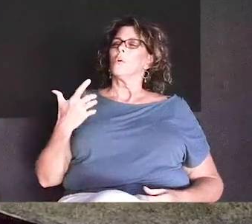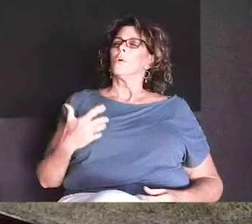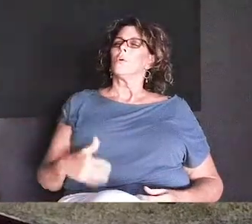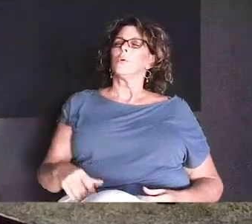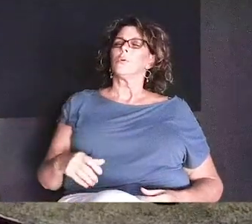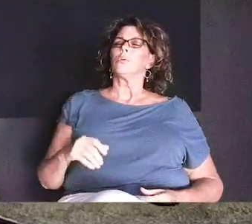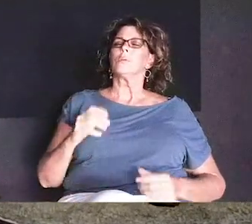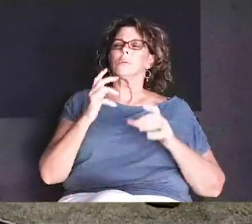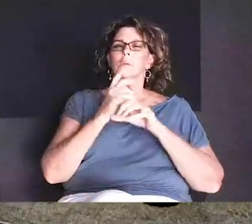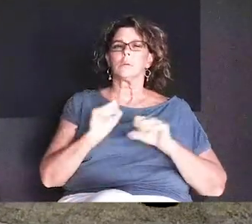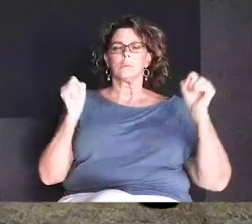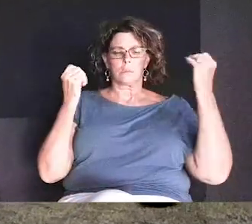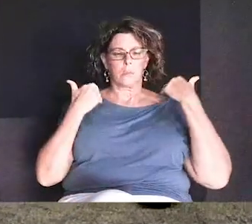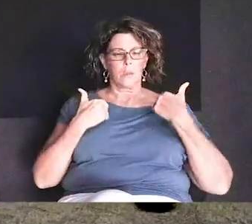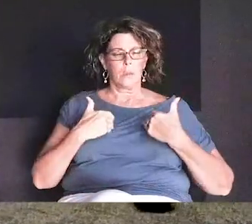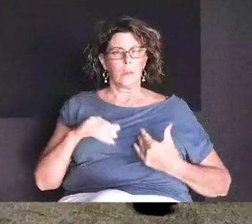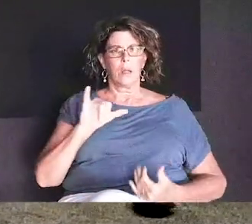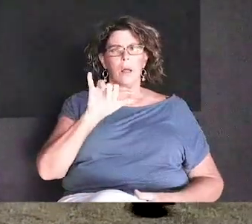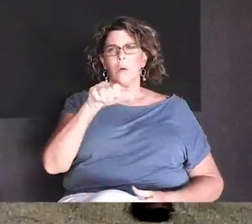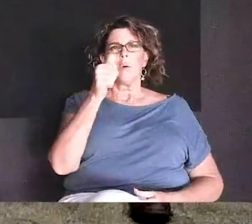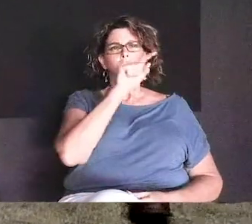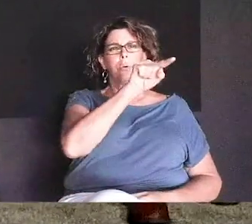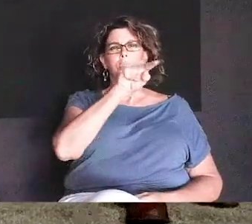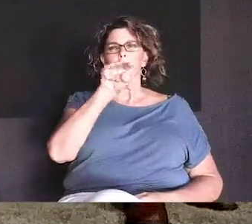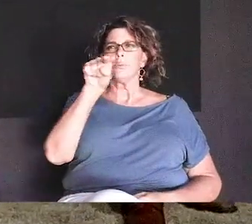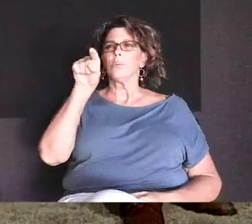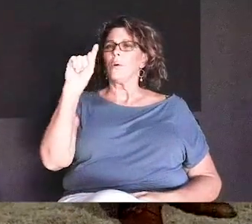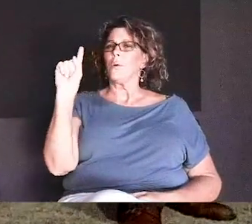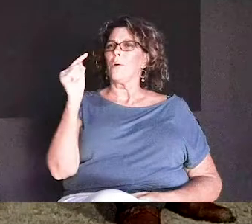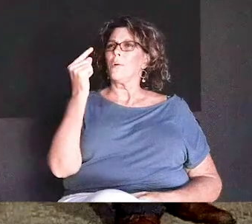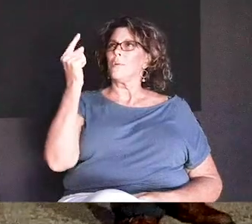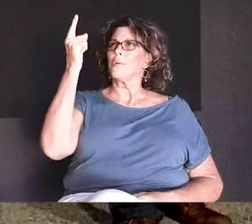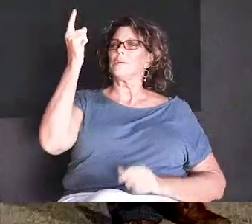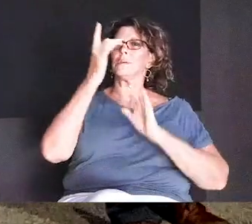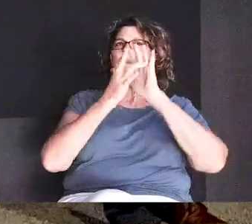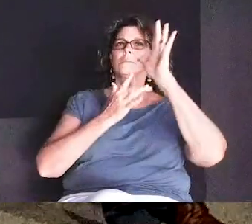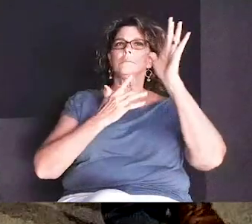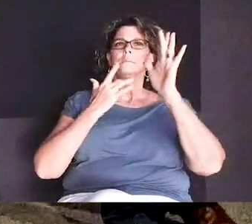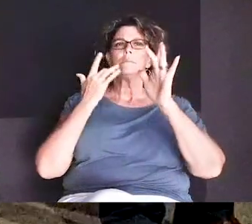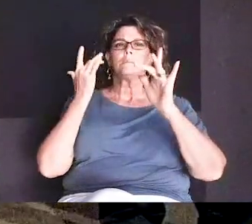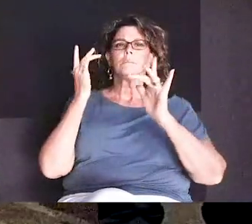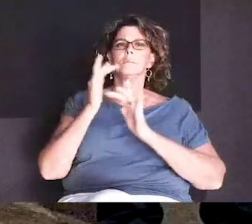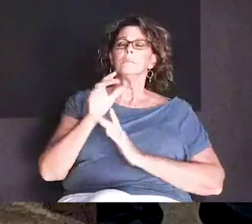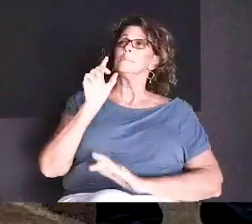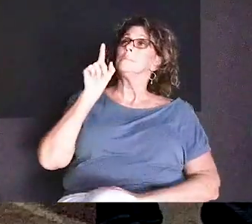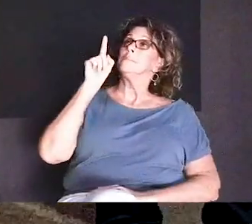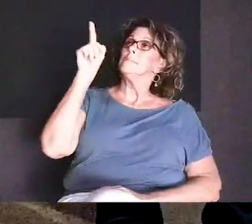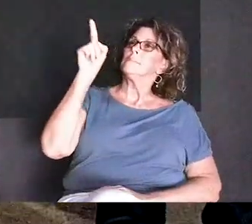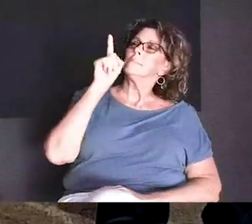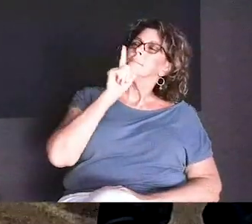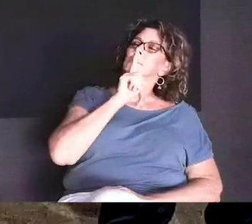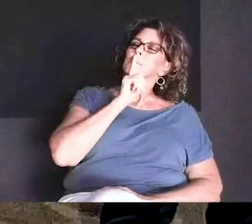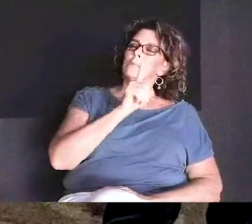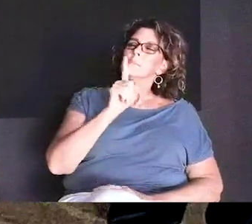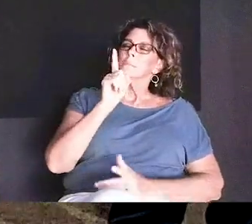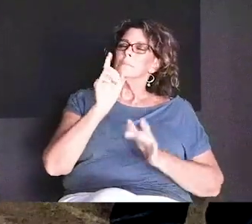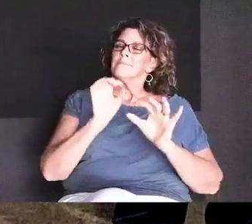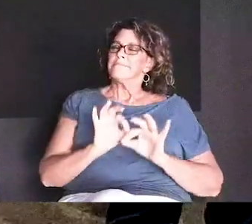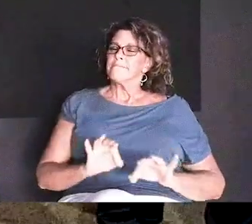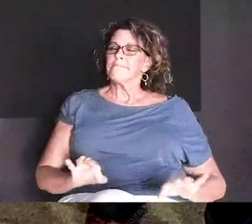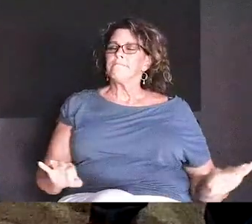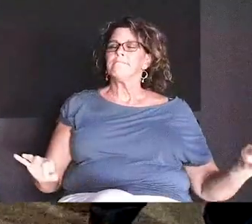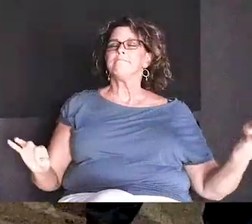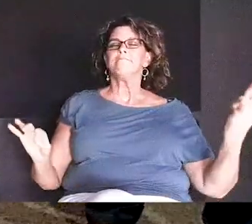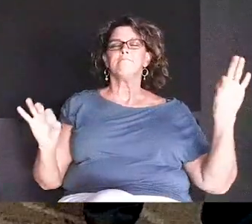A rescue like no other, and you are worthy.